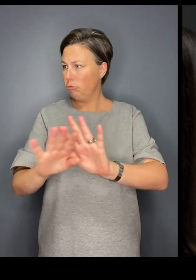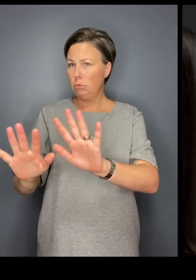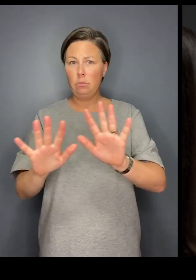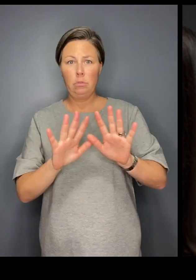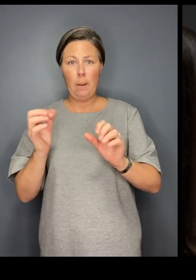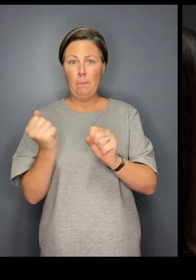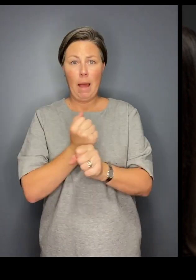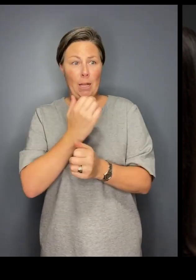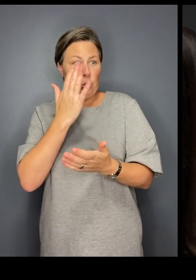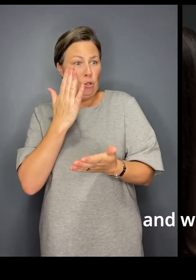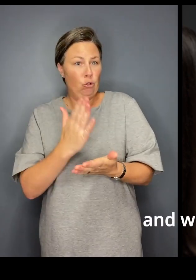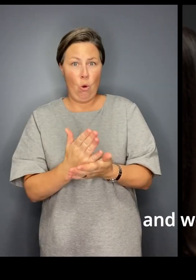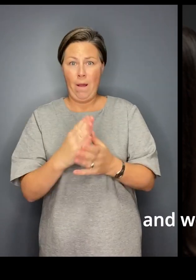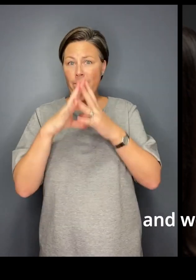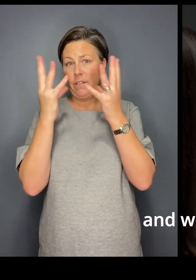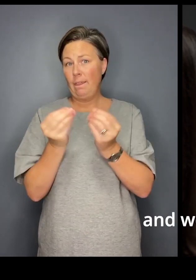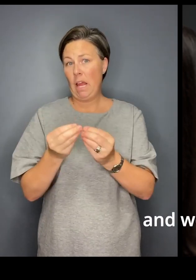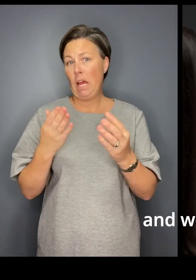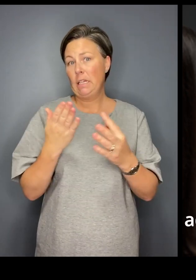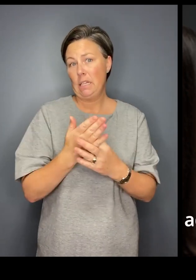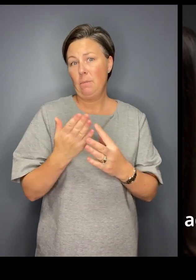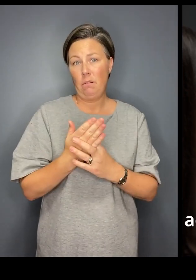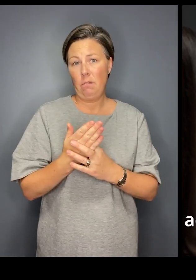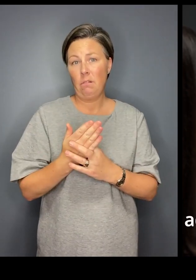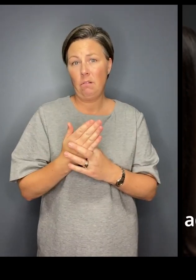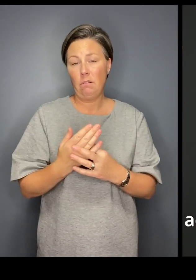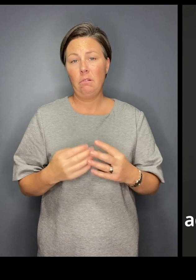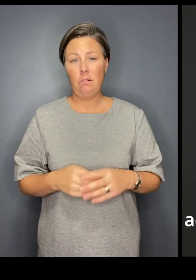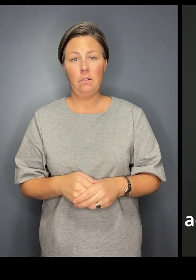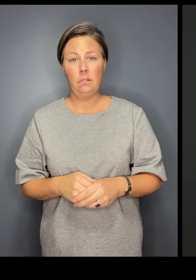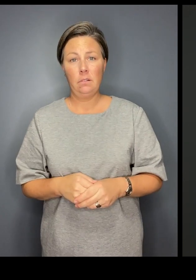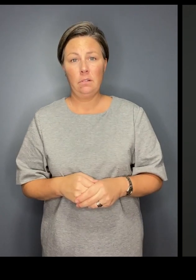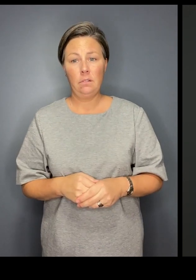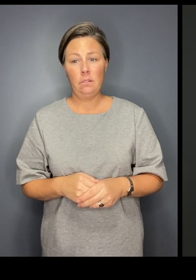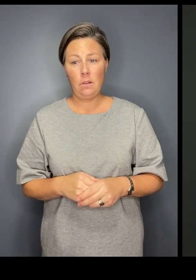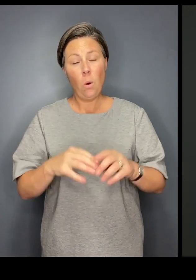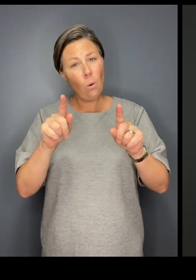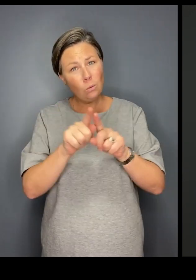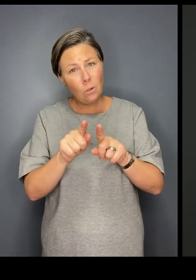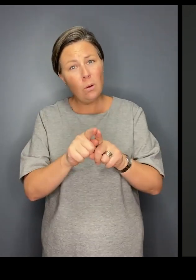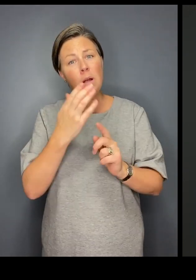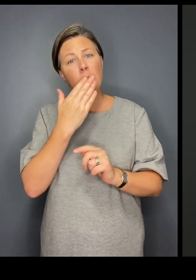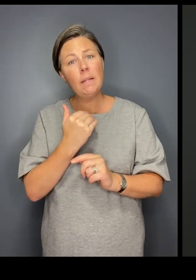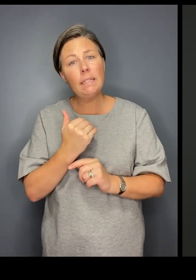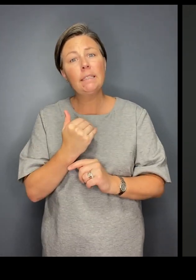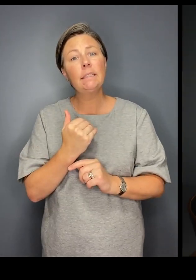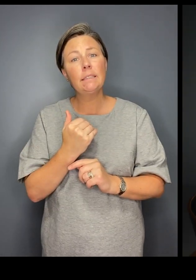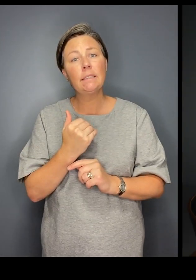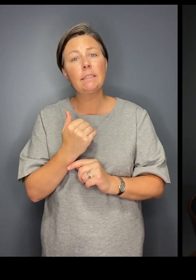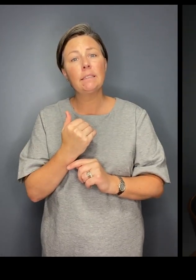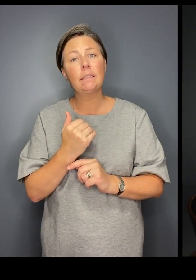can make being in a healthcare setting and working in a healthcare setting accessible and achievable. And making sure you actually